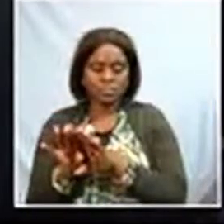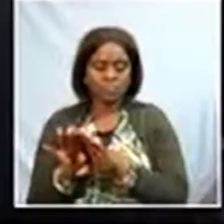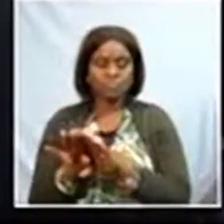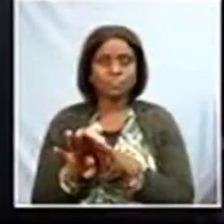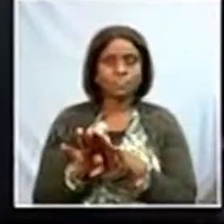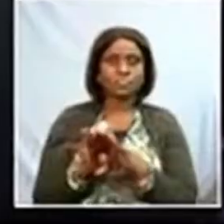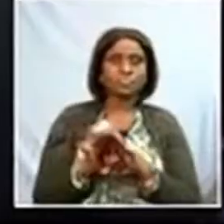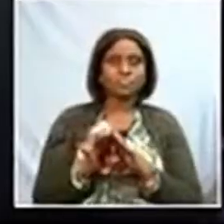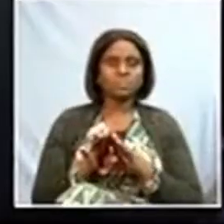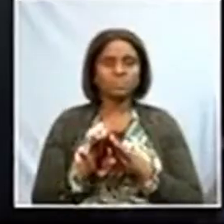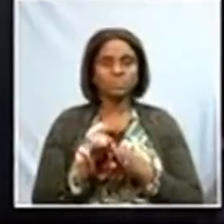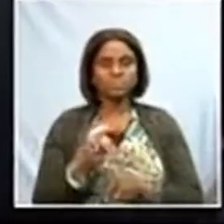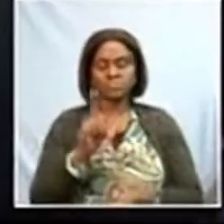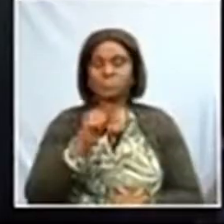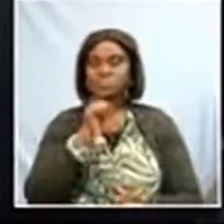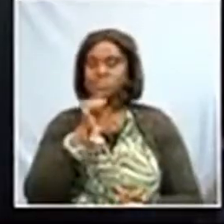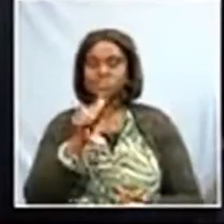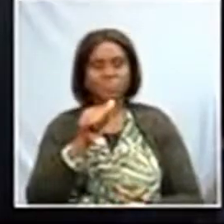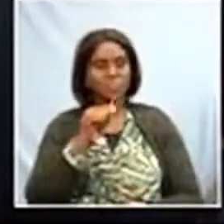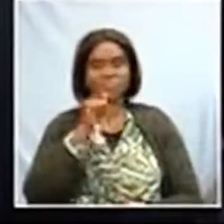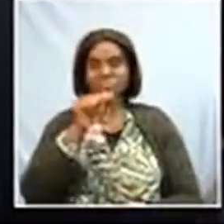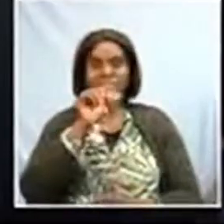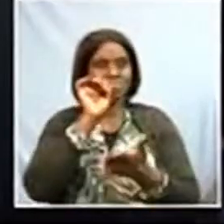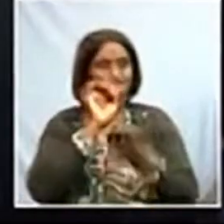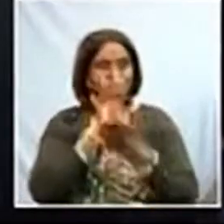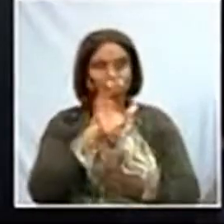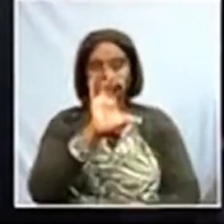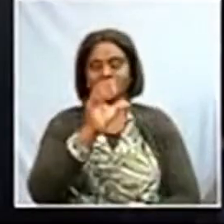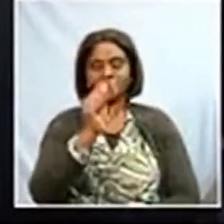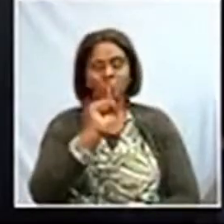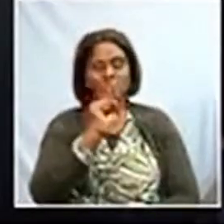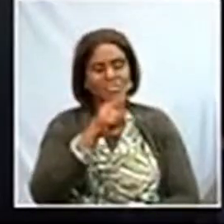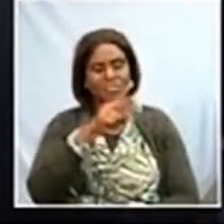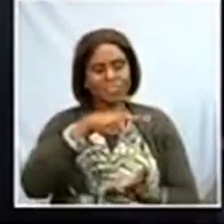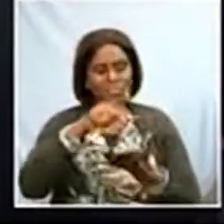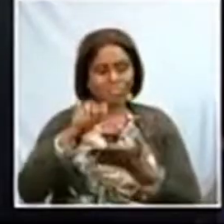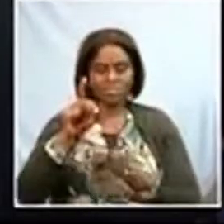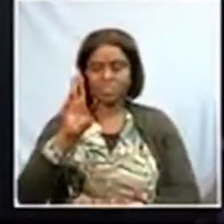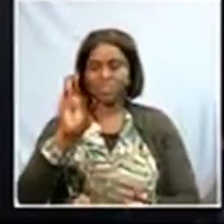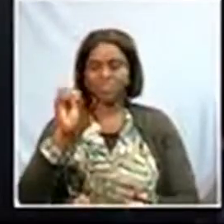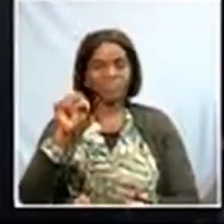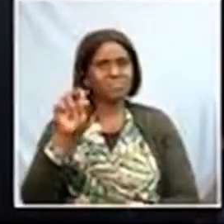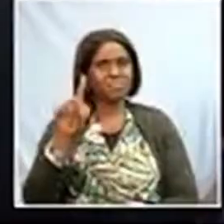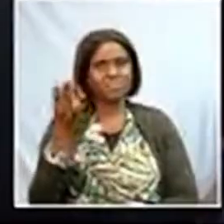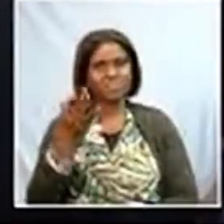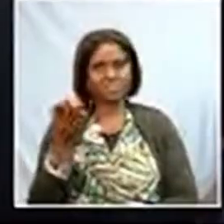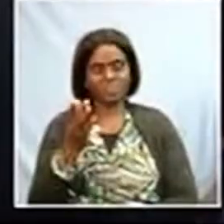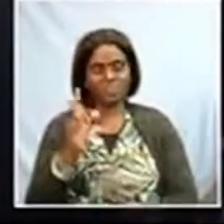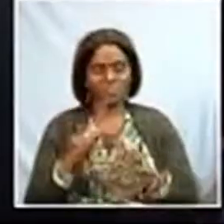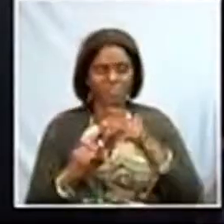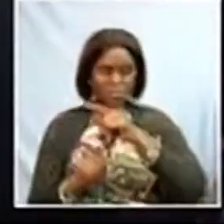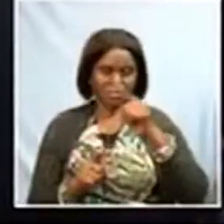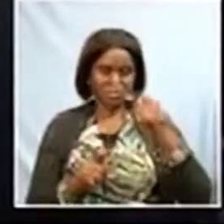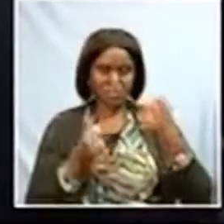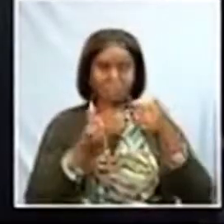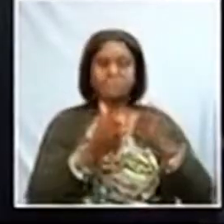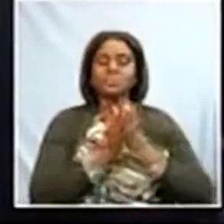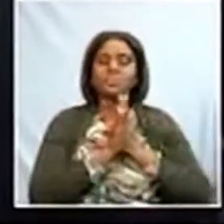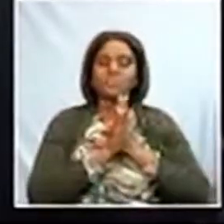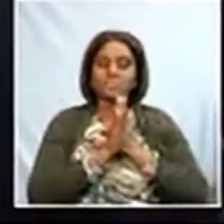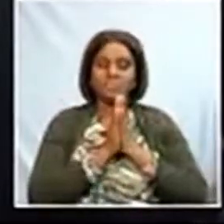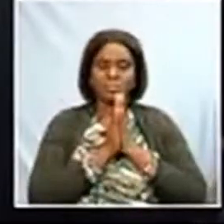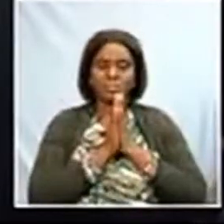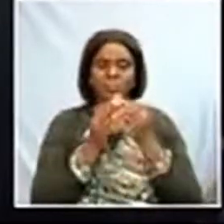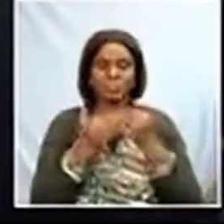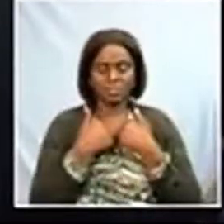we could not cash the advance payment bond, but requested to trade